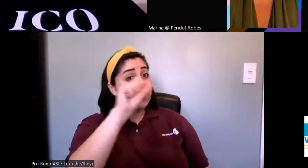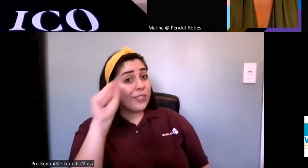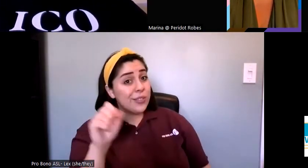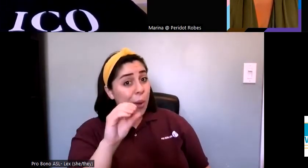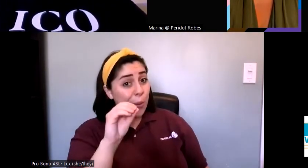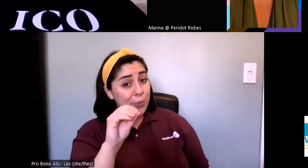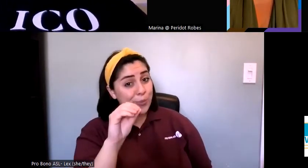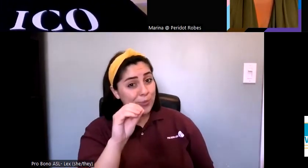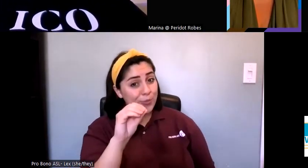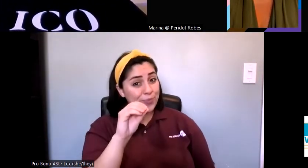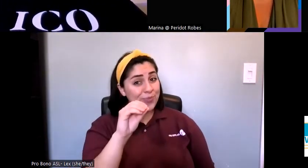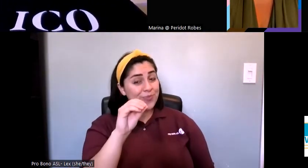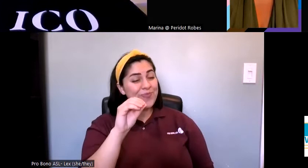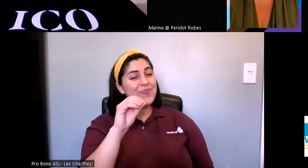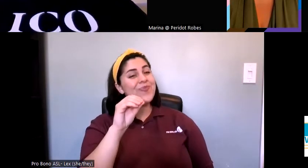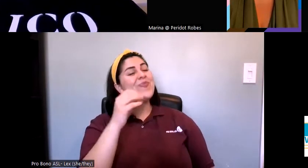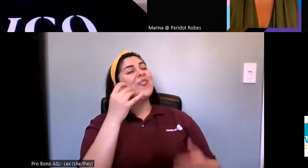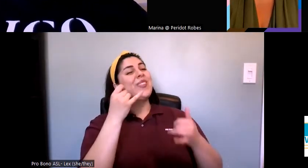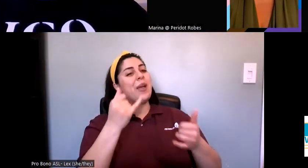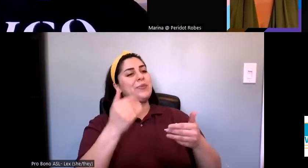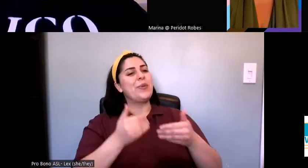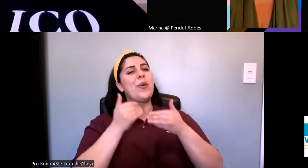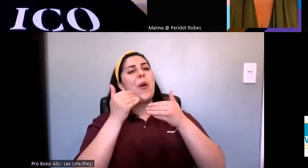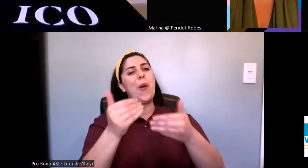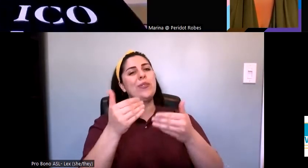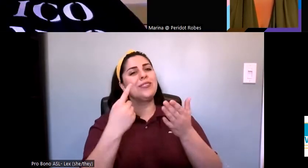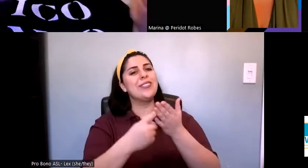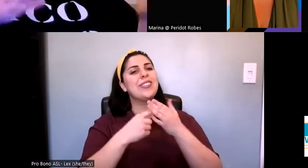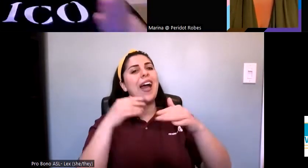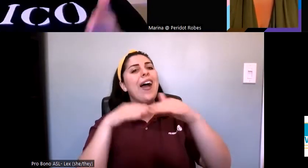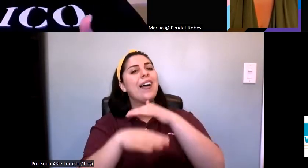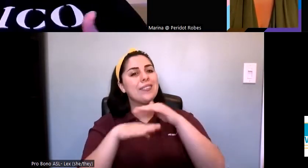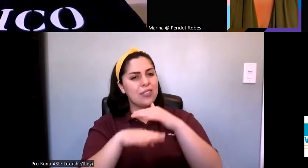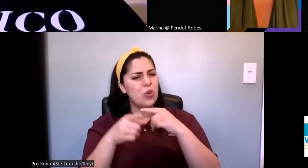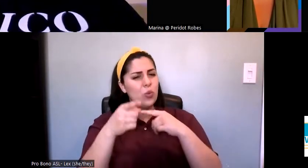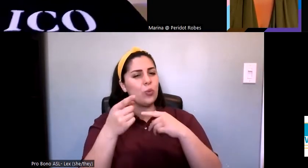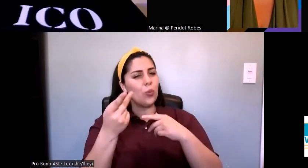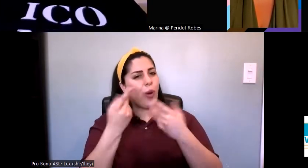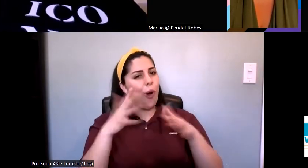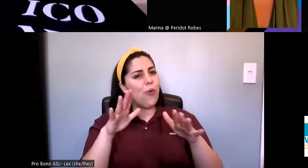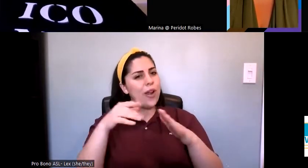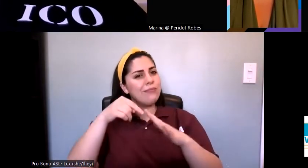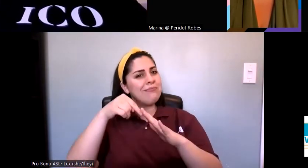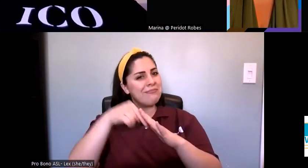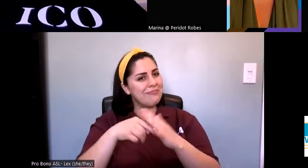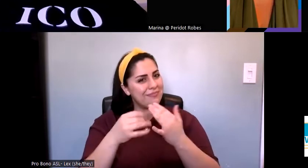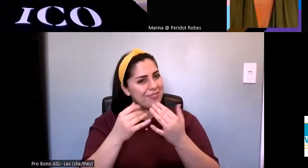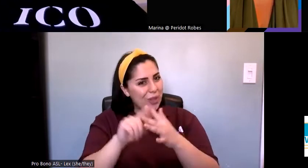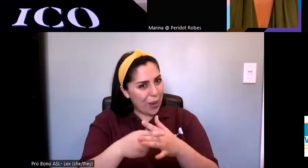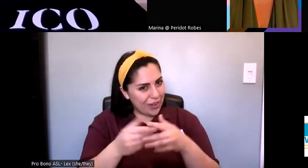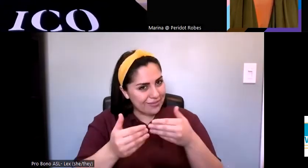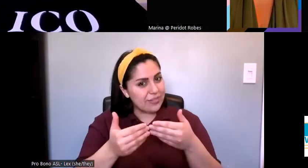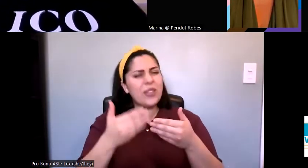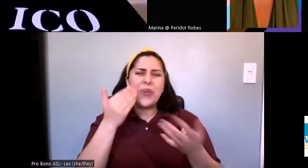On that note, we're going to go ahead and talk about accessibility, which we've already kind of gone into that topic.